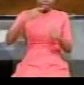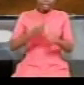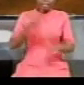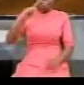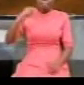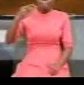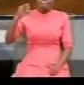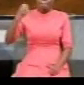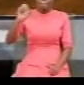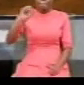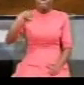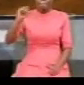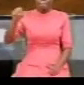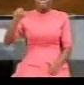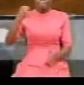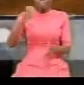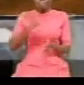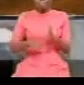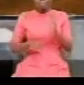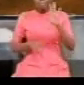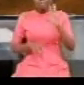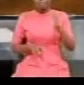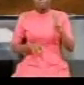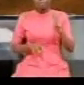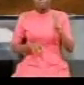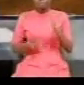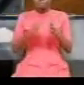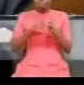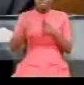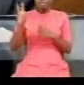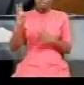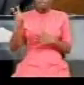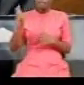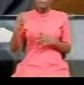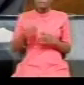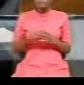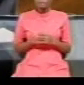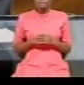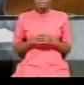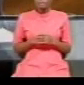4. 1 Thessalonians chapter 4, verse 16.